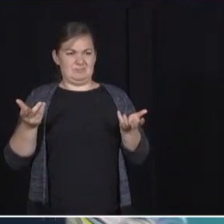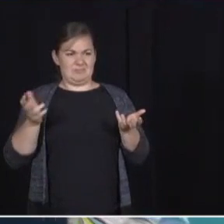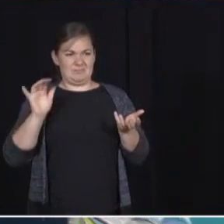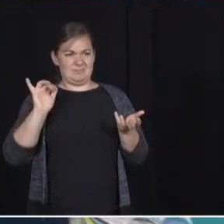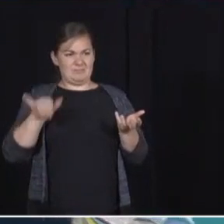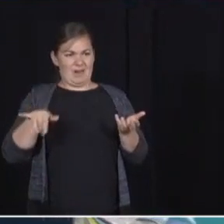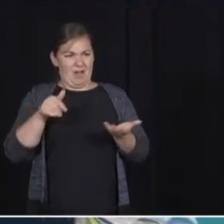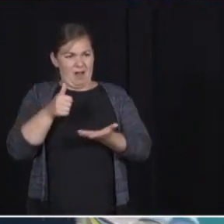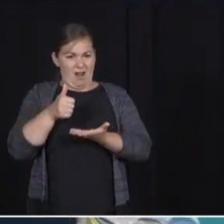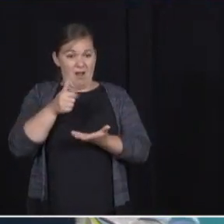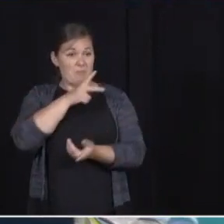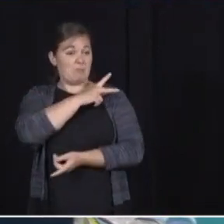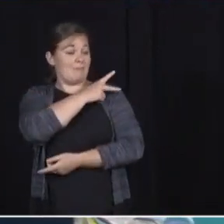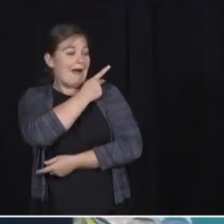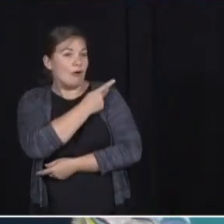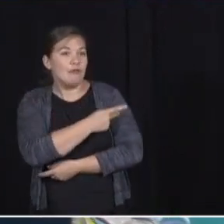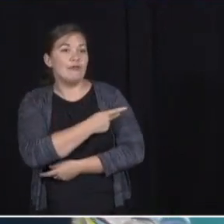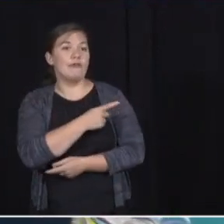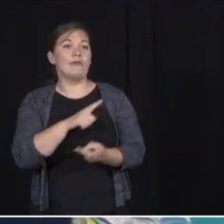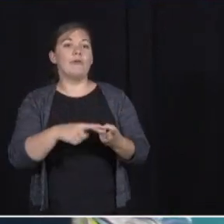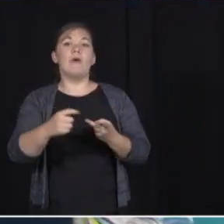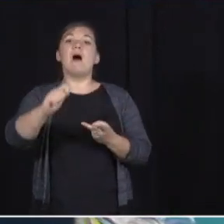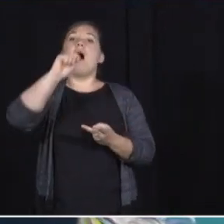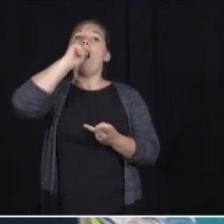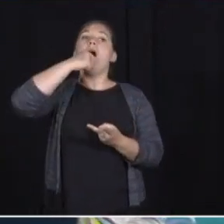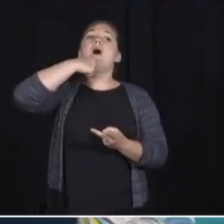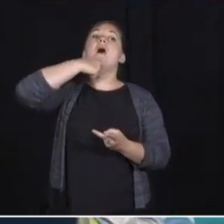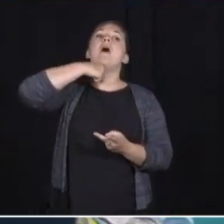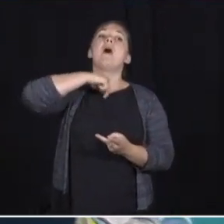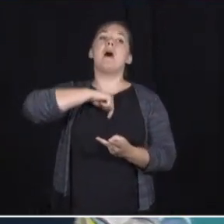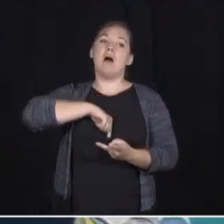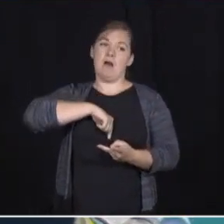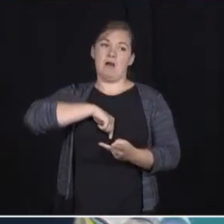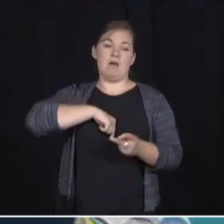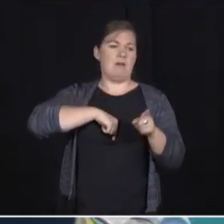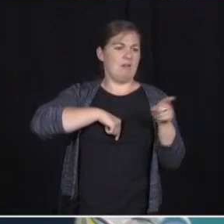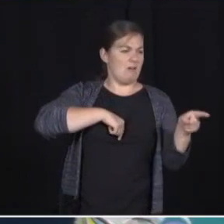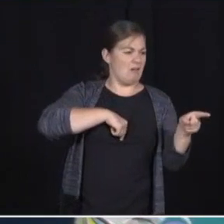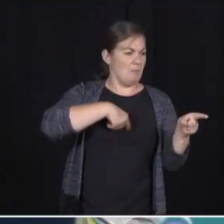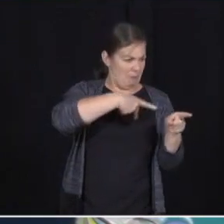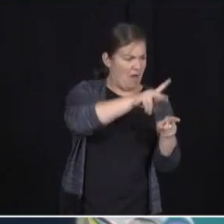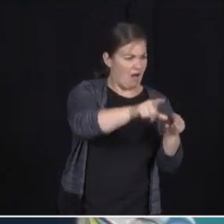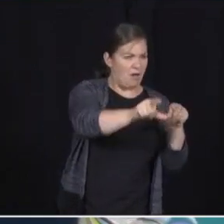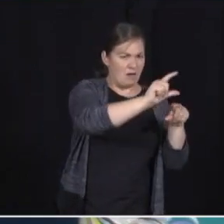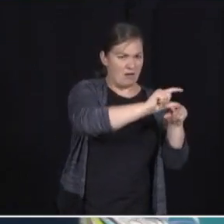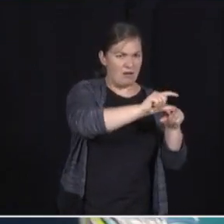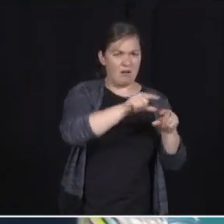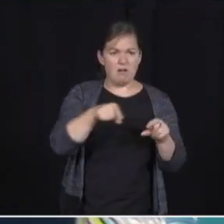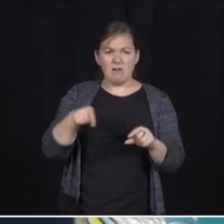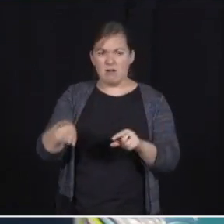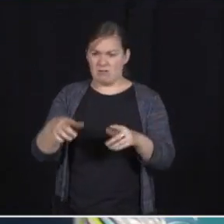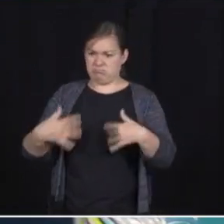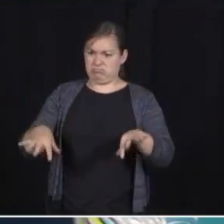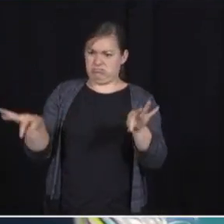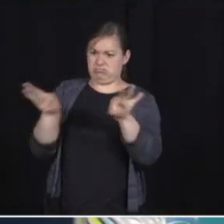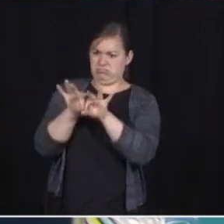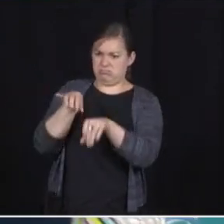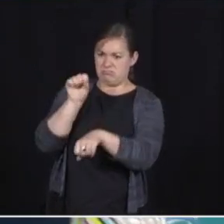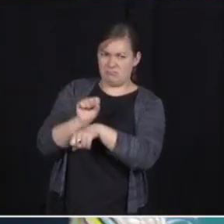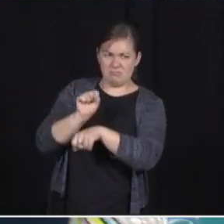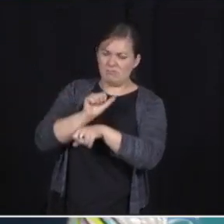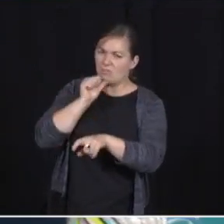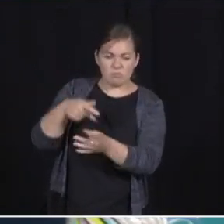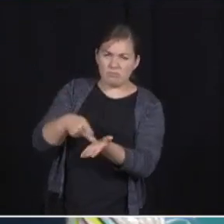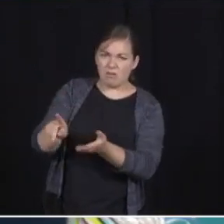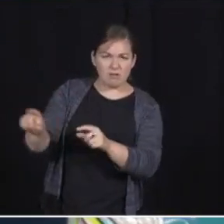patients. Why aren't these workers getting that extra pay? And what do you say to these employees? Well, before I hand it